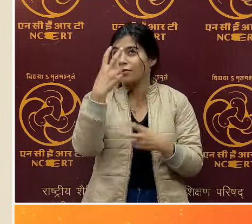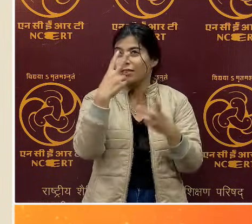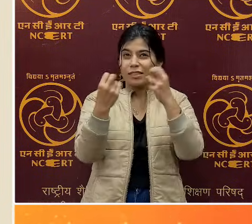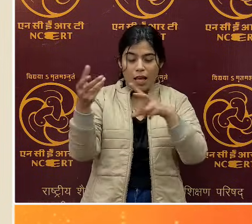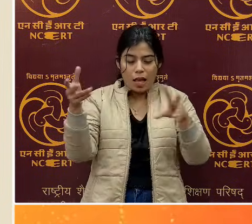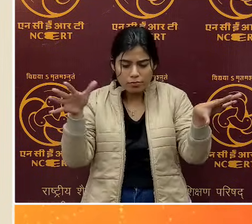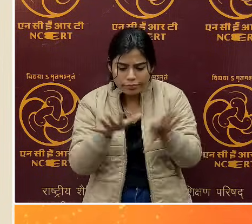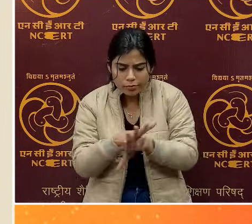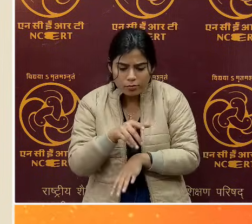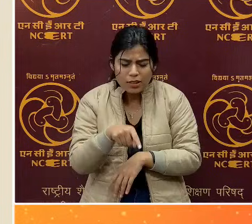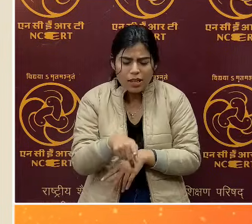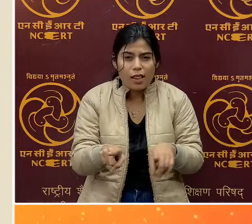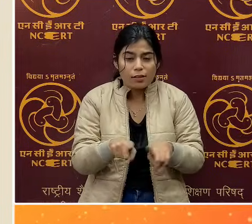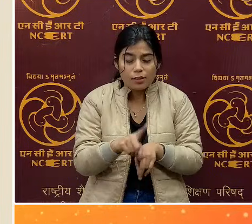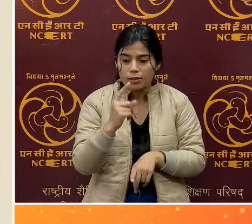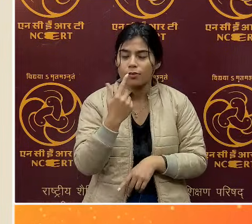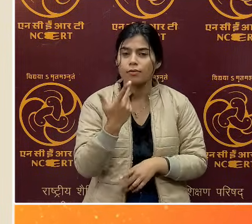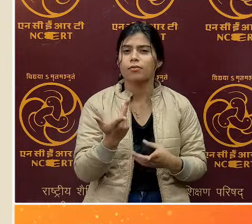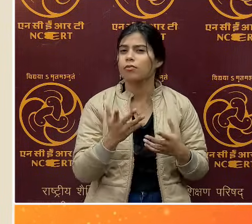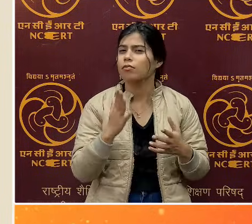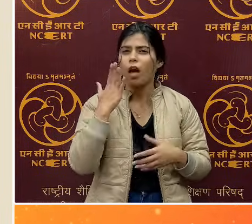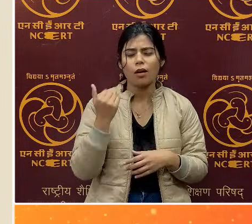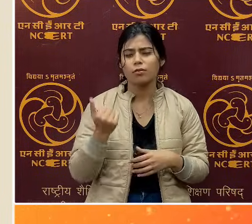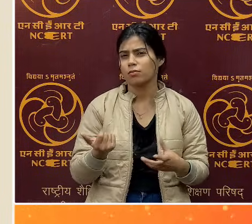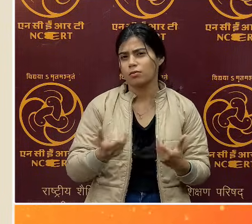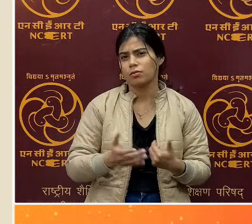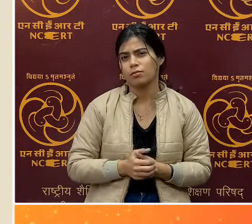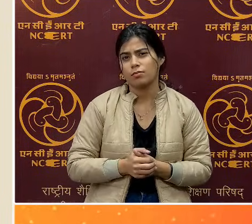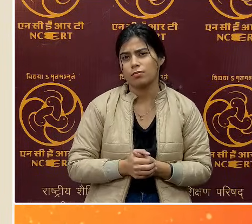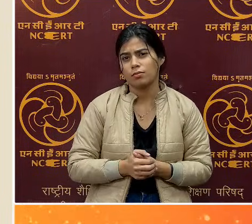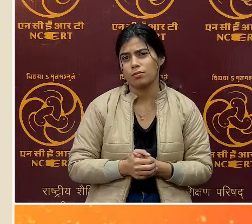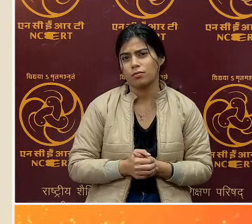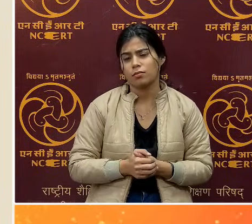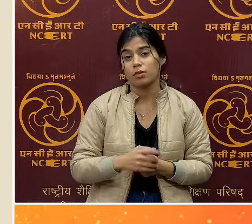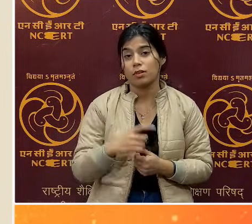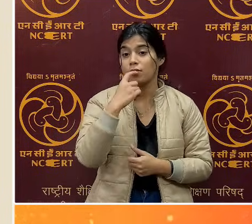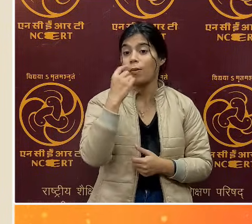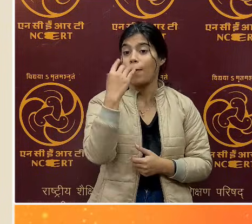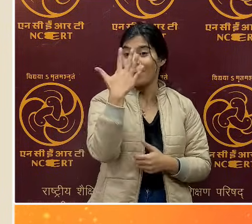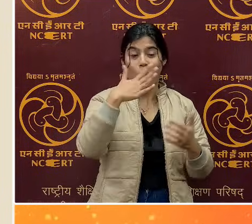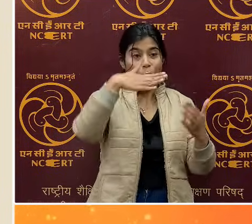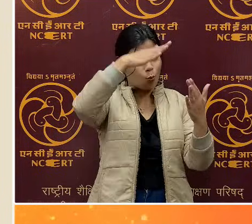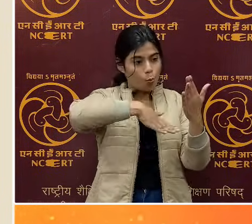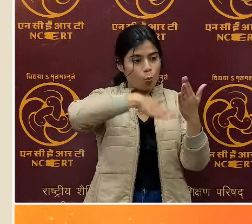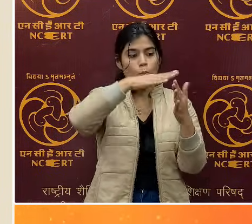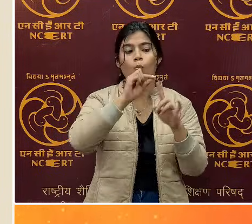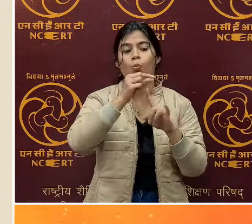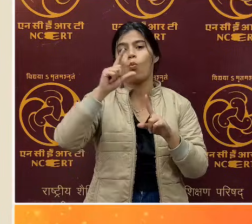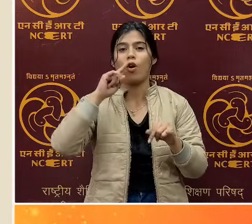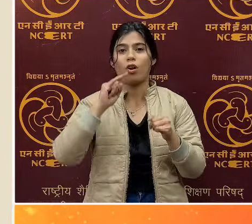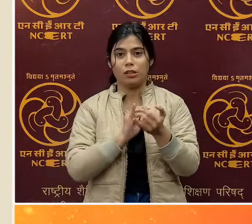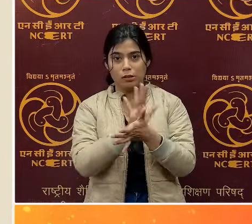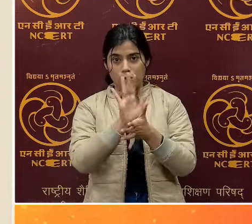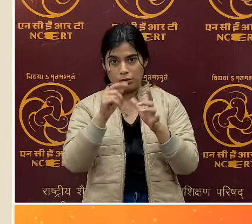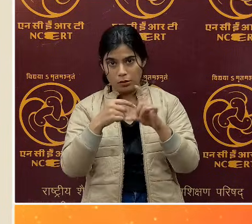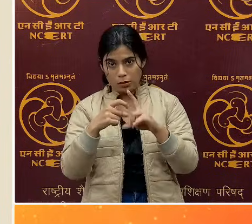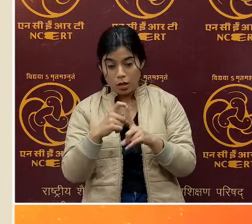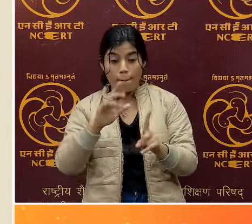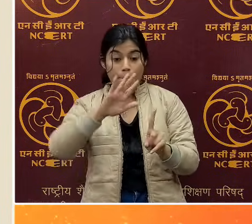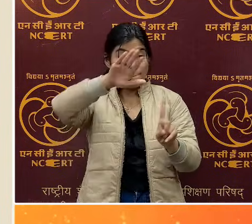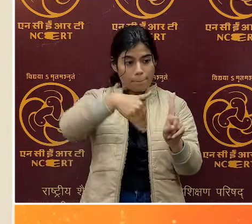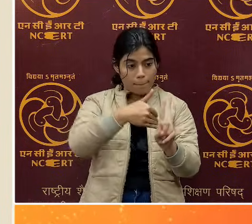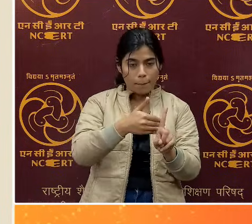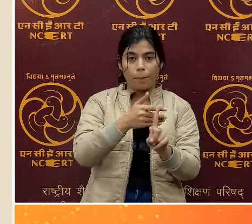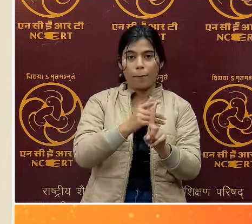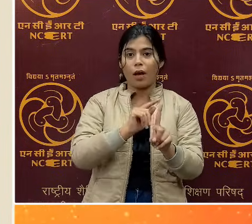mirrors, right? Why in mirrors? Because mirrors are polished. They are polished from the back, they